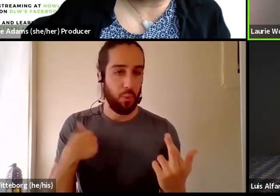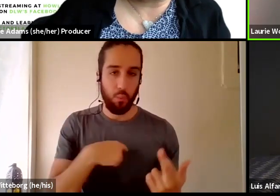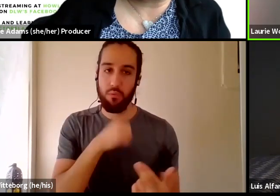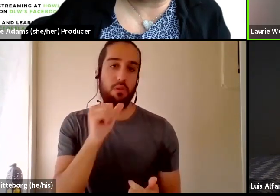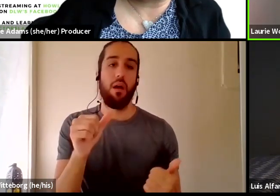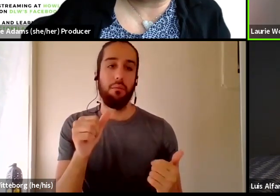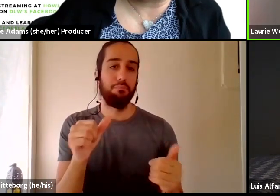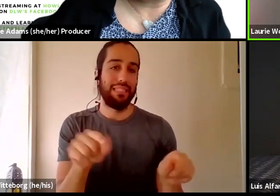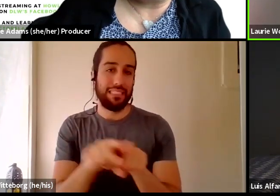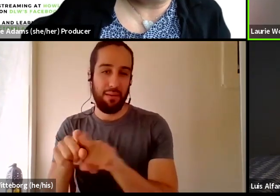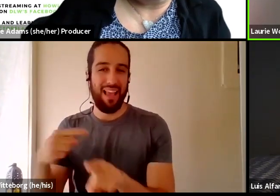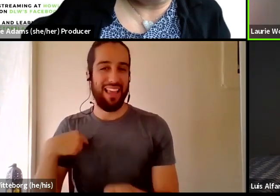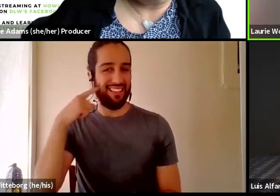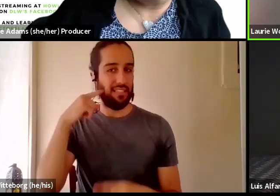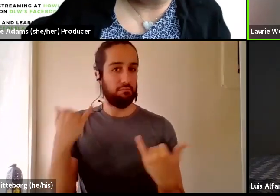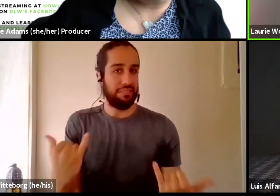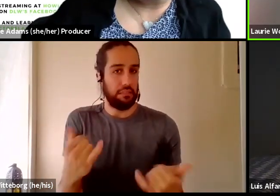for us to be